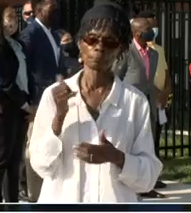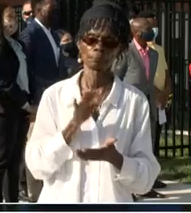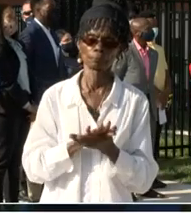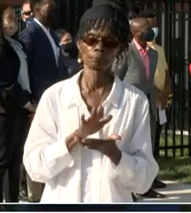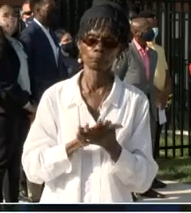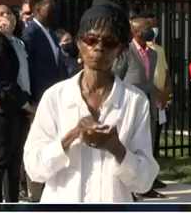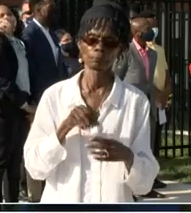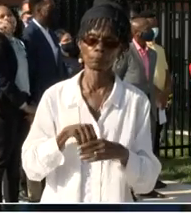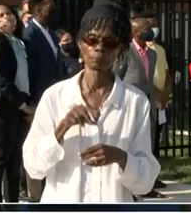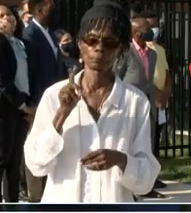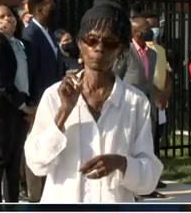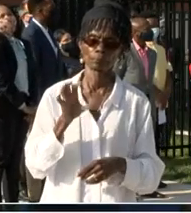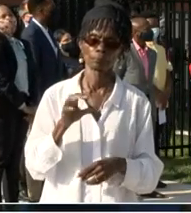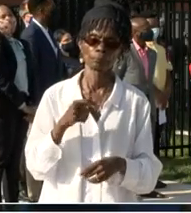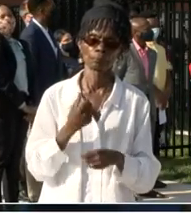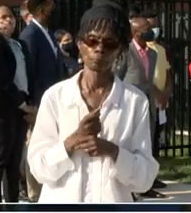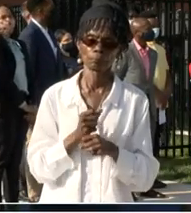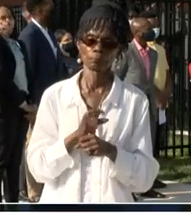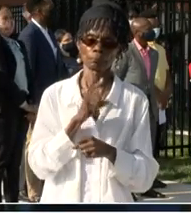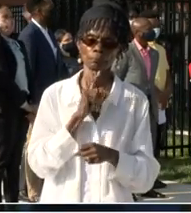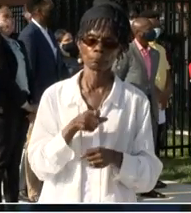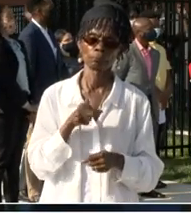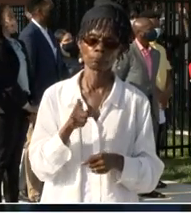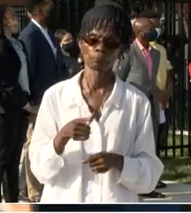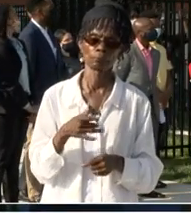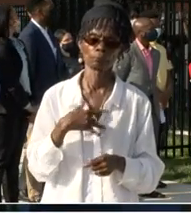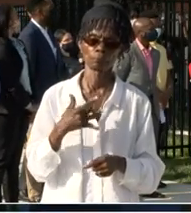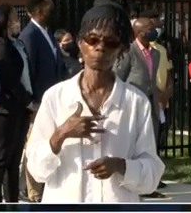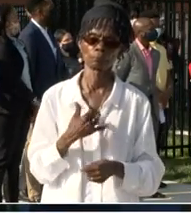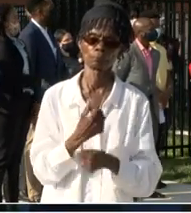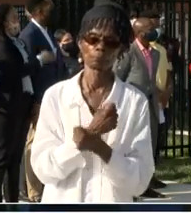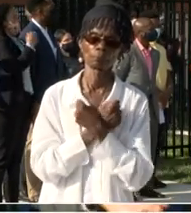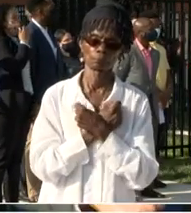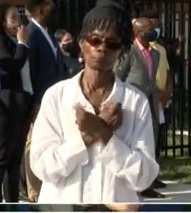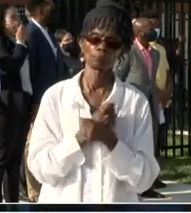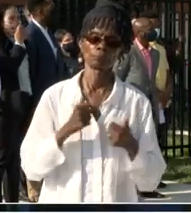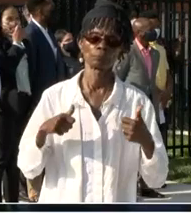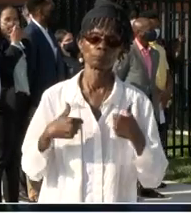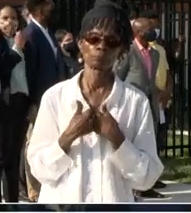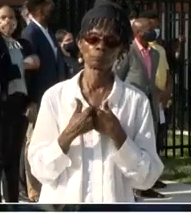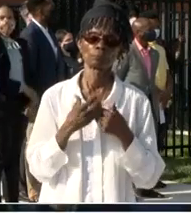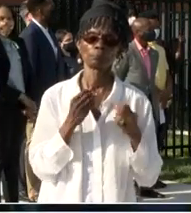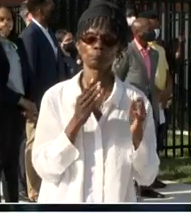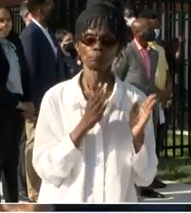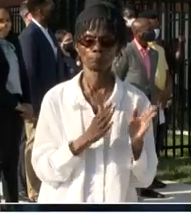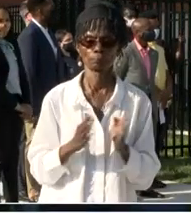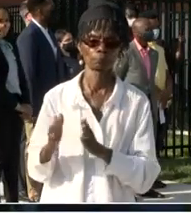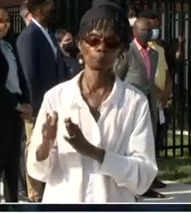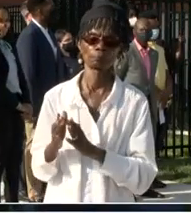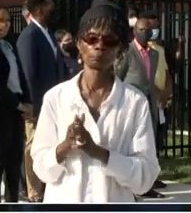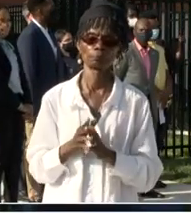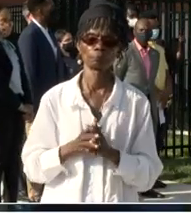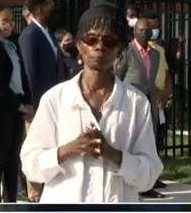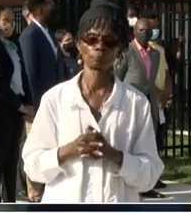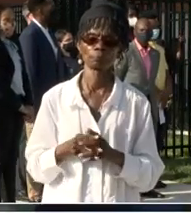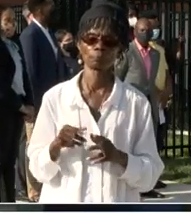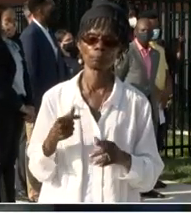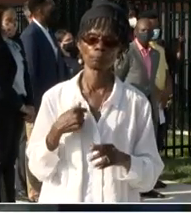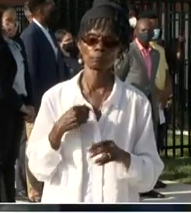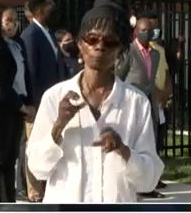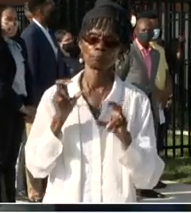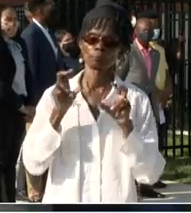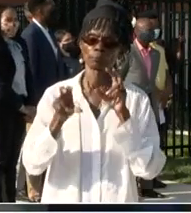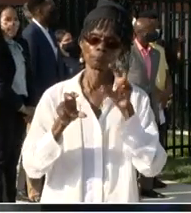students feel loved, challenged, and prepared. And not only are we investing in our facilities to provide that experience, but